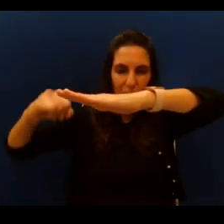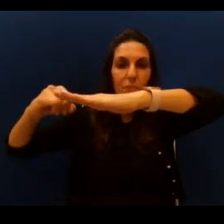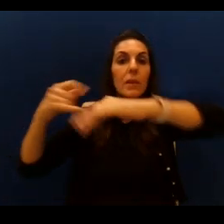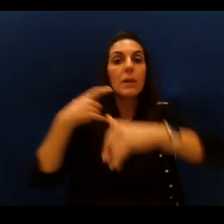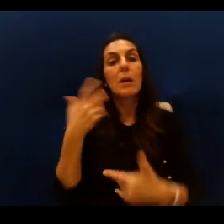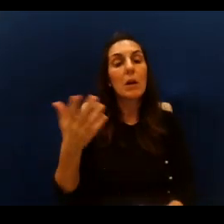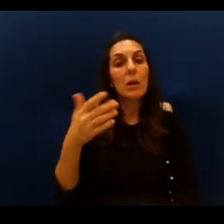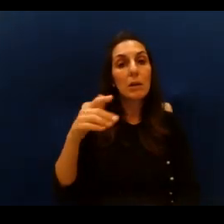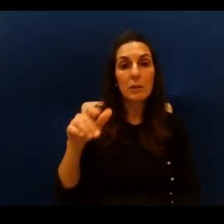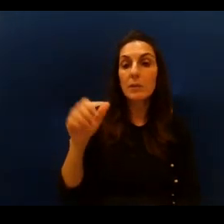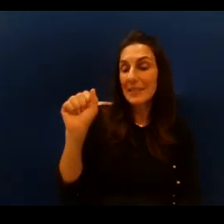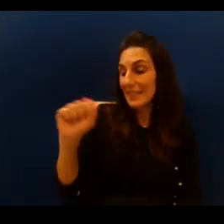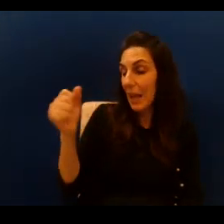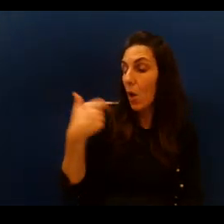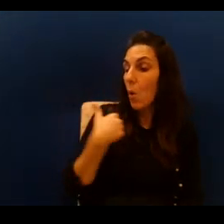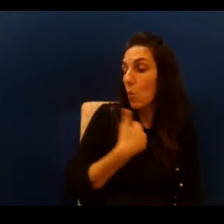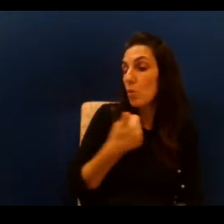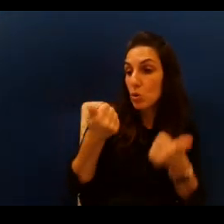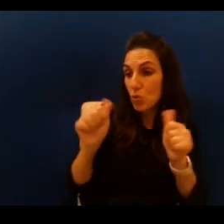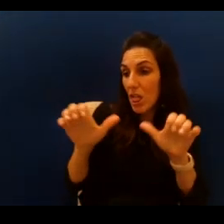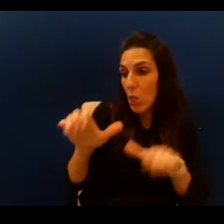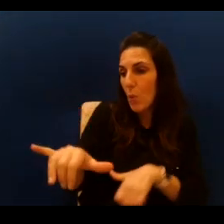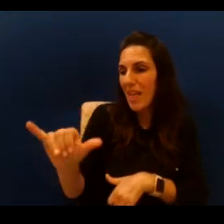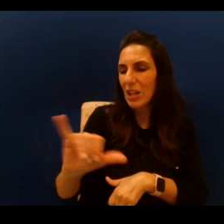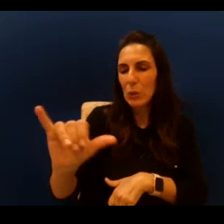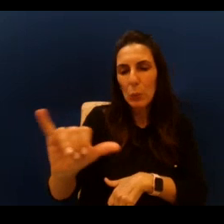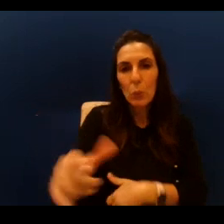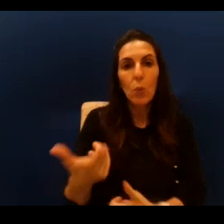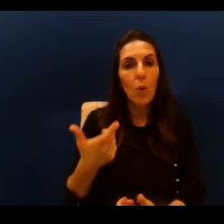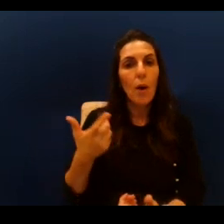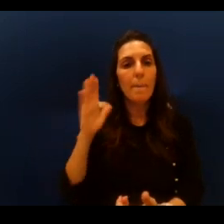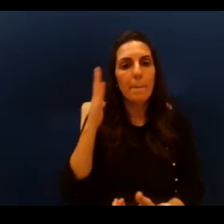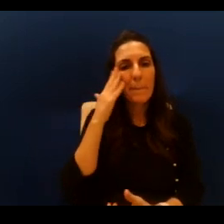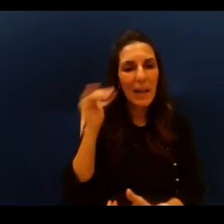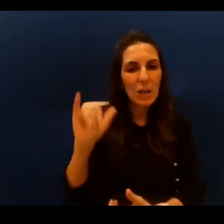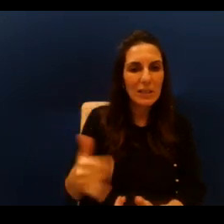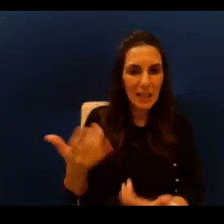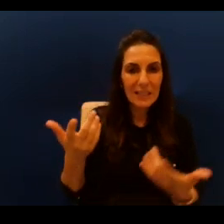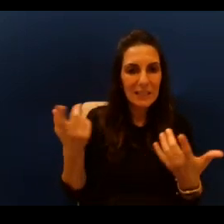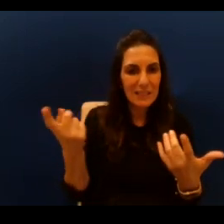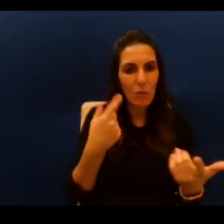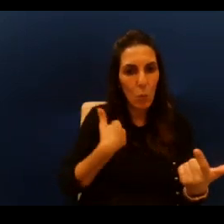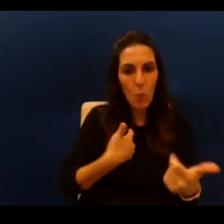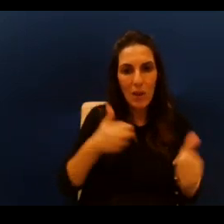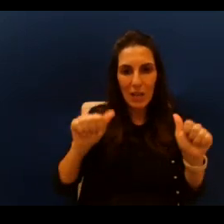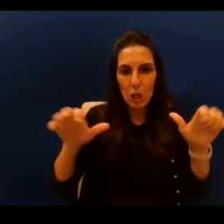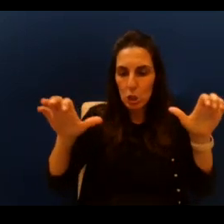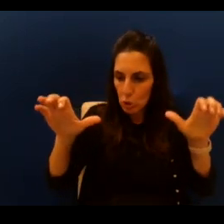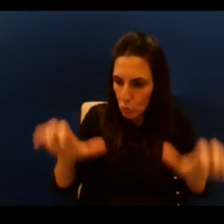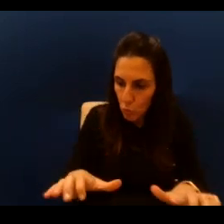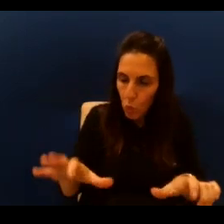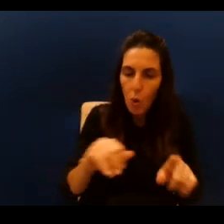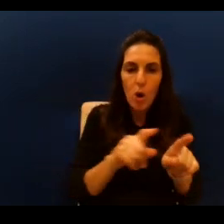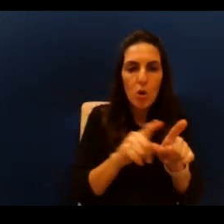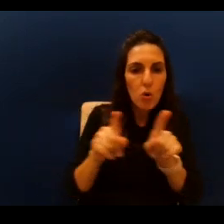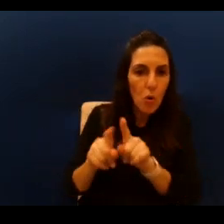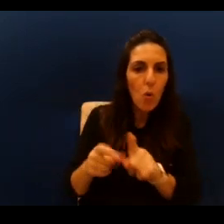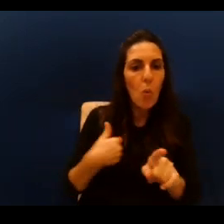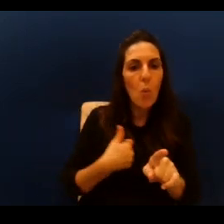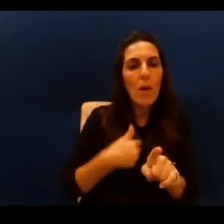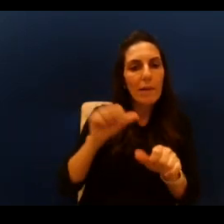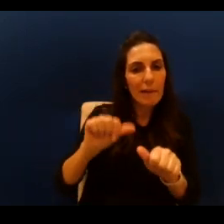what we've been trying to do as well, because we noticed that it's something that can be accomplished, and we can certainly follow up with the city